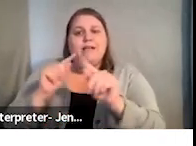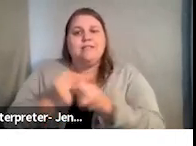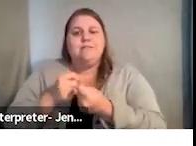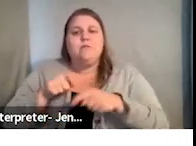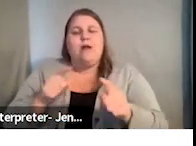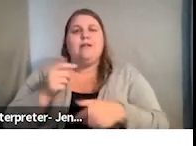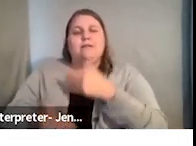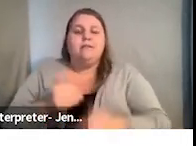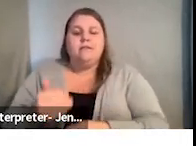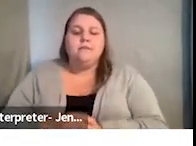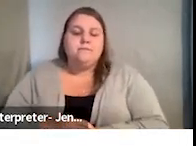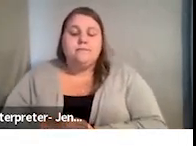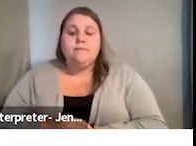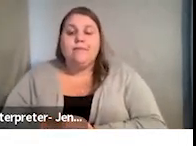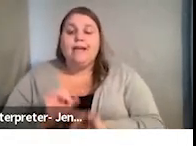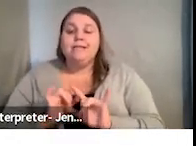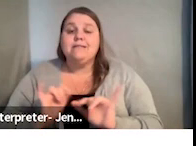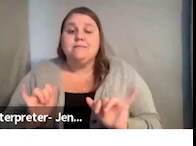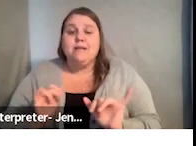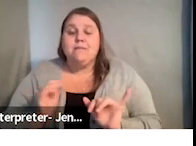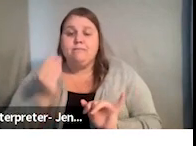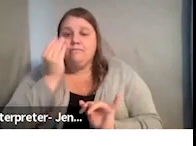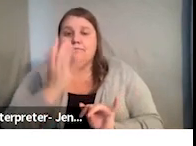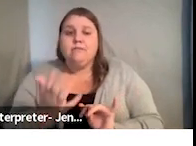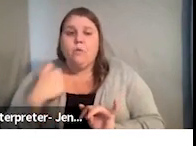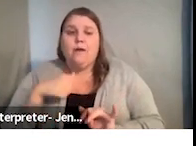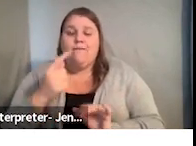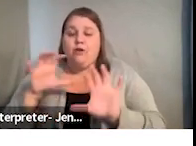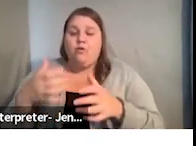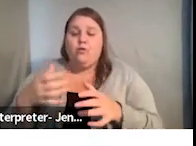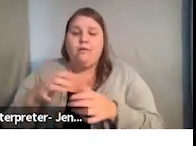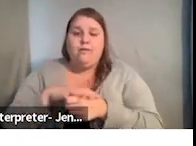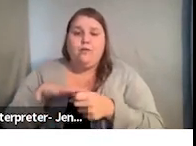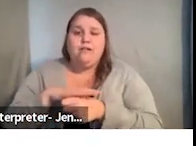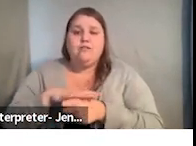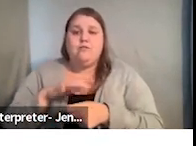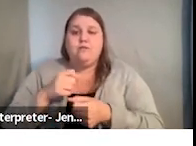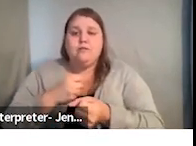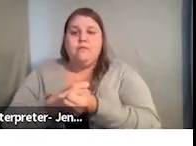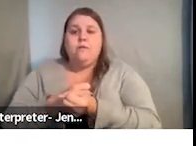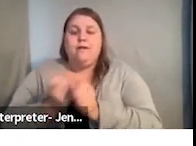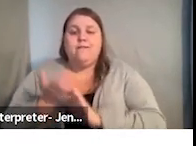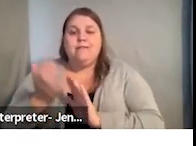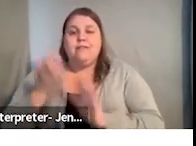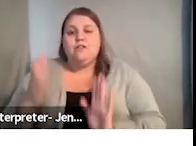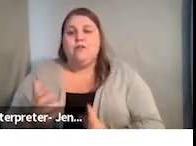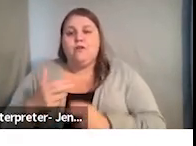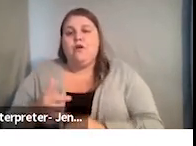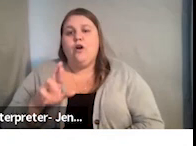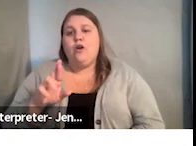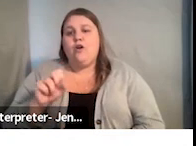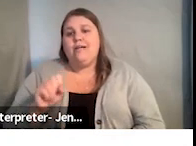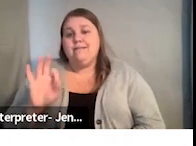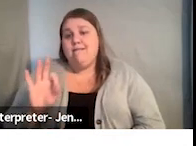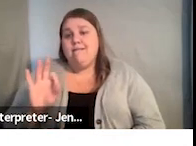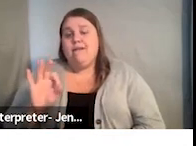this. In that, I want to say that we have a group of regional support facilitators. They're also called the RSFs. And